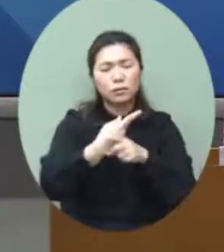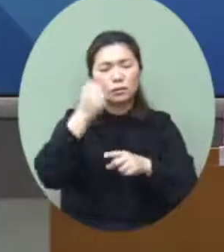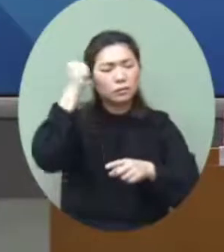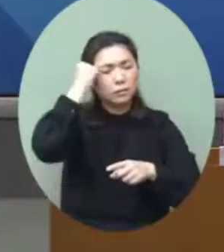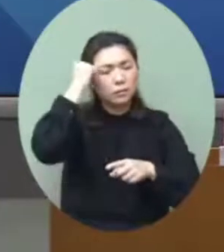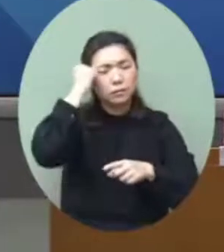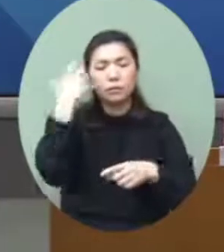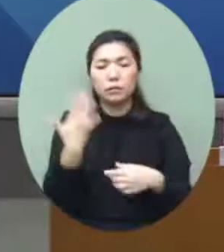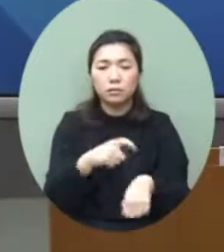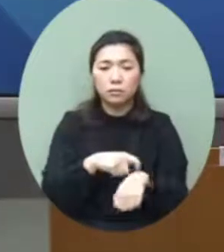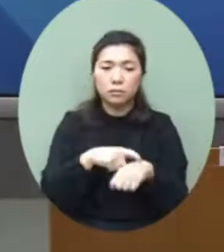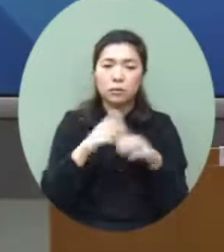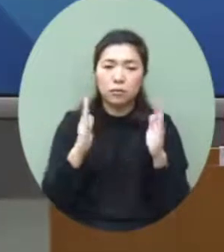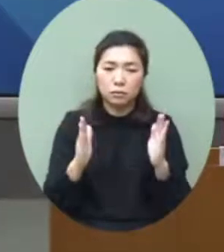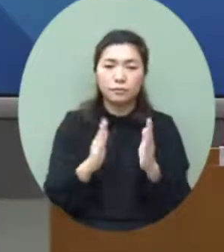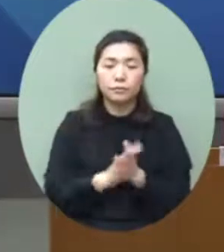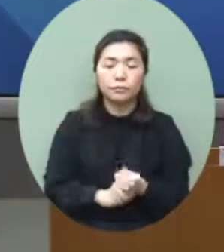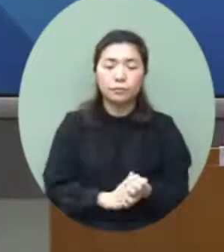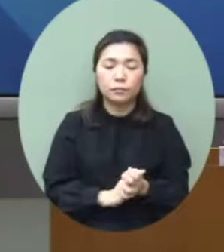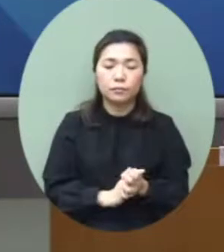I stress that Hong Kong